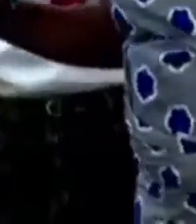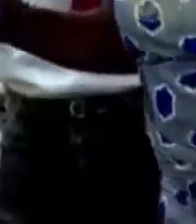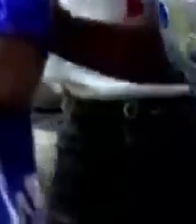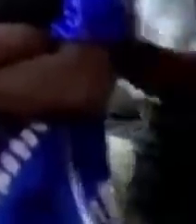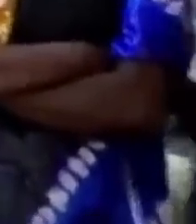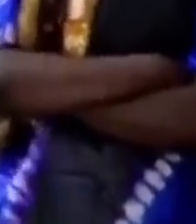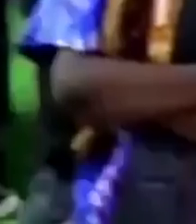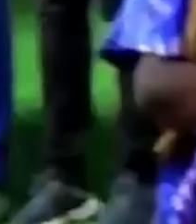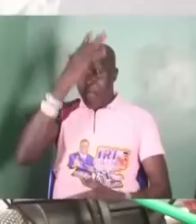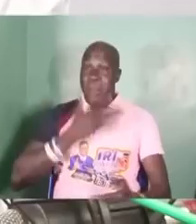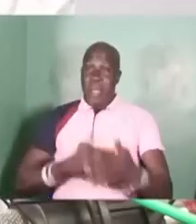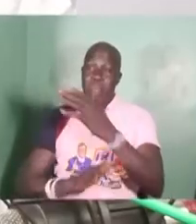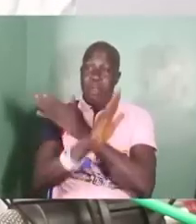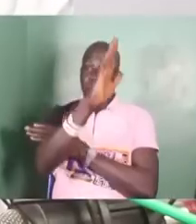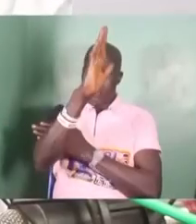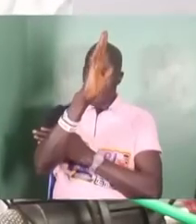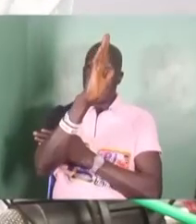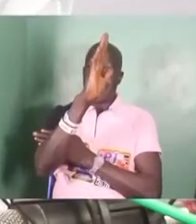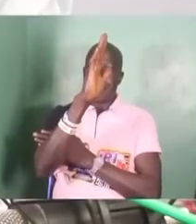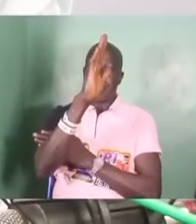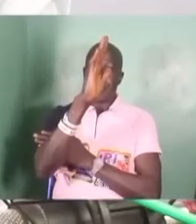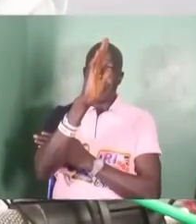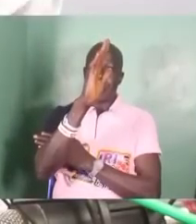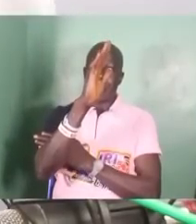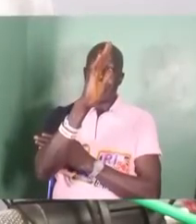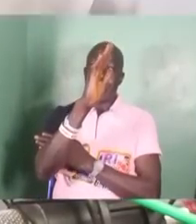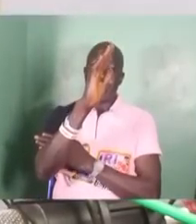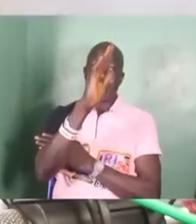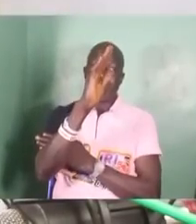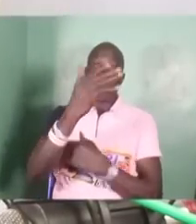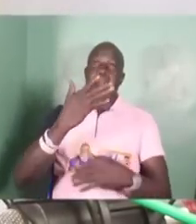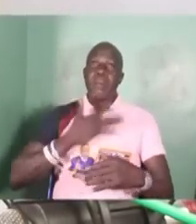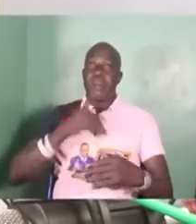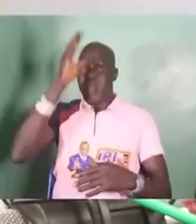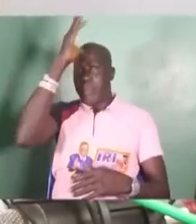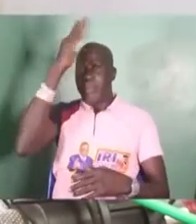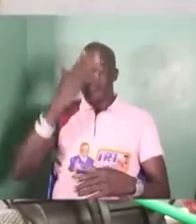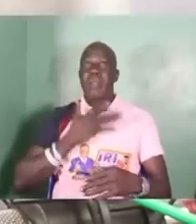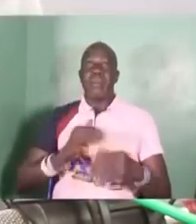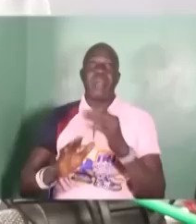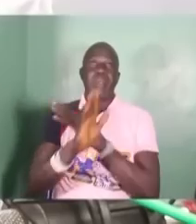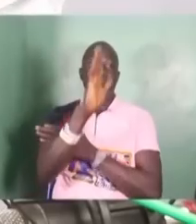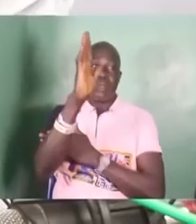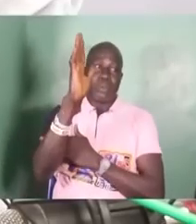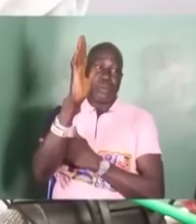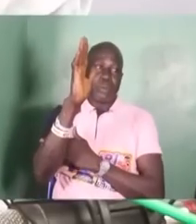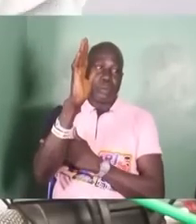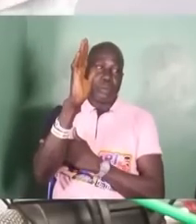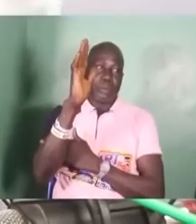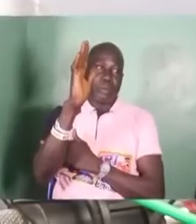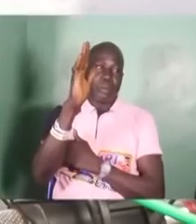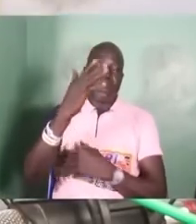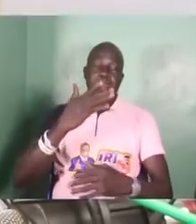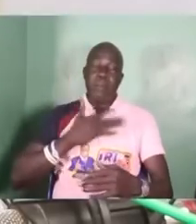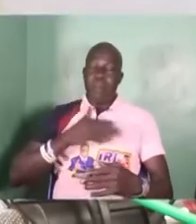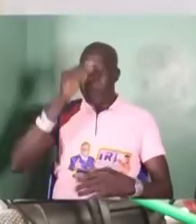ran ase jade. I send forth authority. Gbogbo eyi te ninu e ri. All of it I need testimony. Ami e lo ma claim e o. The amen will claim it.